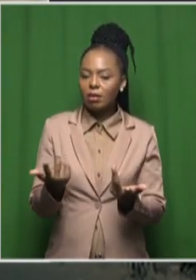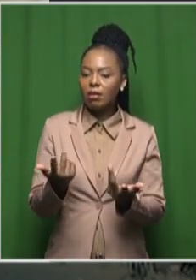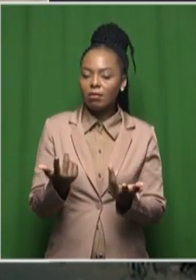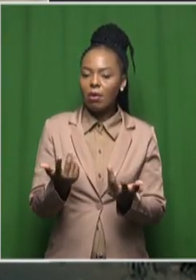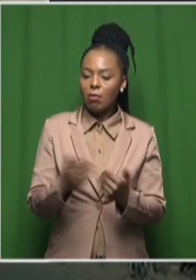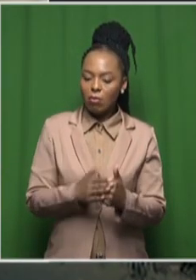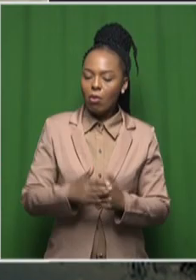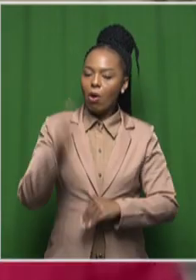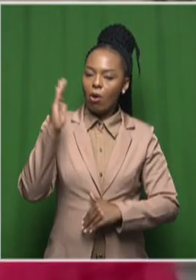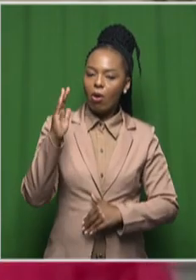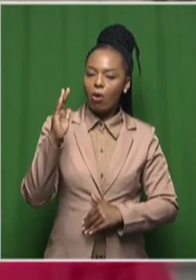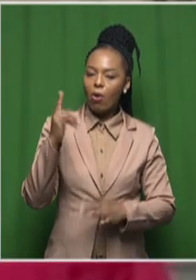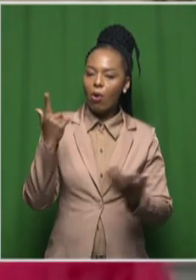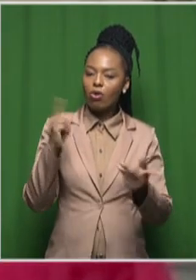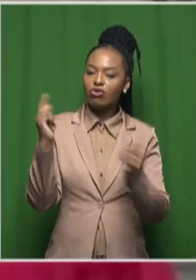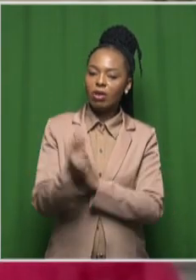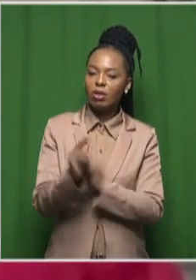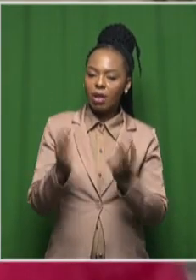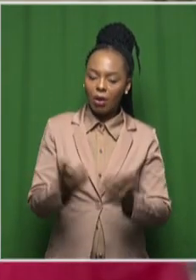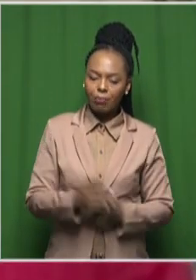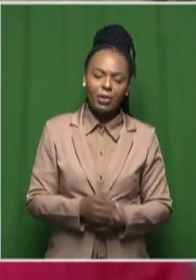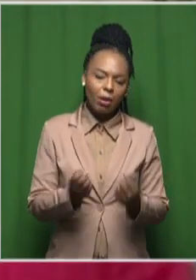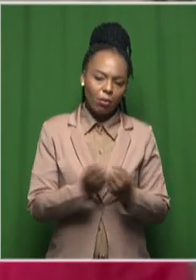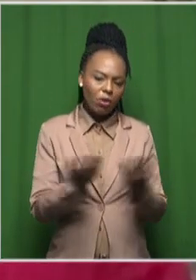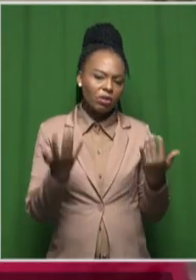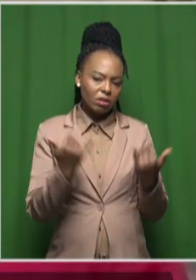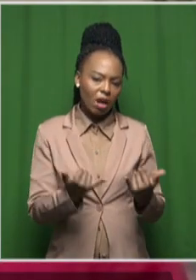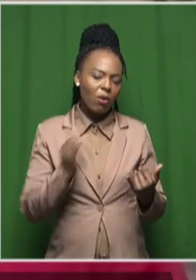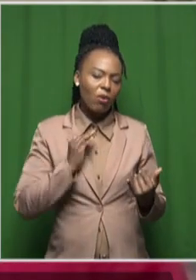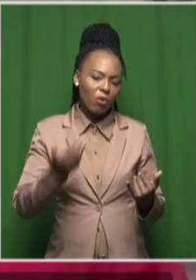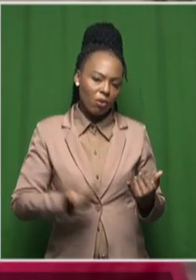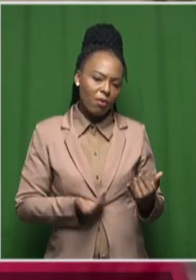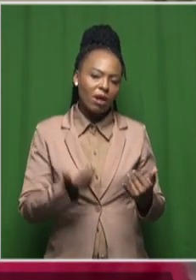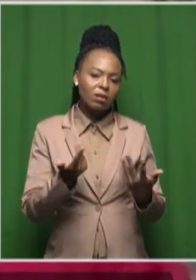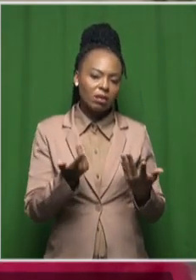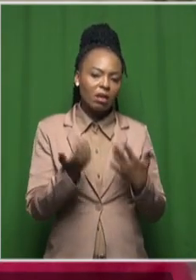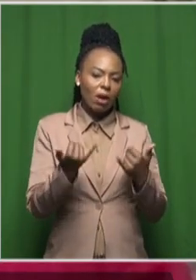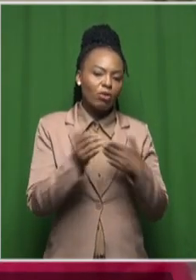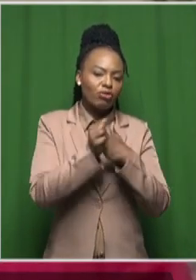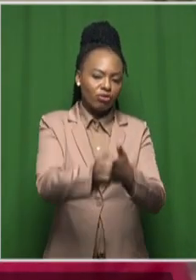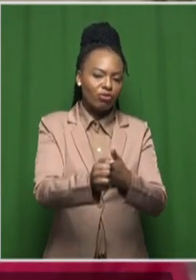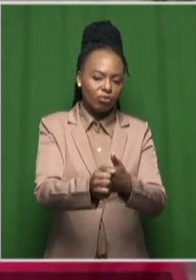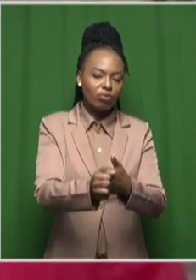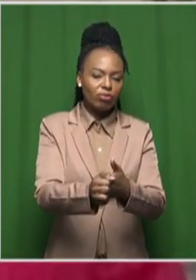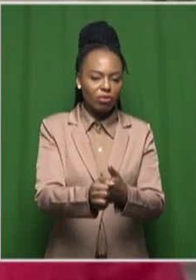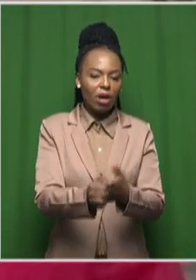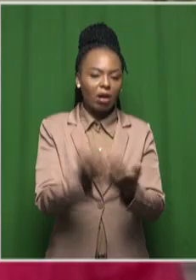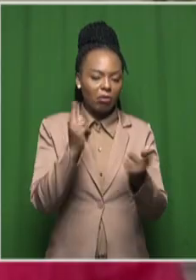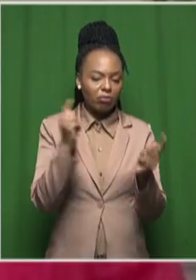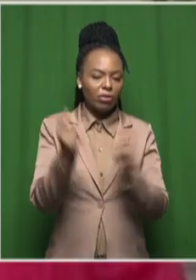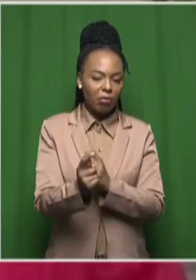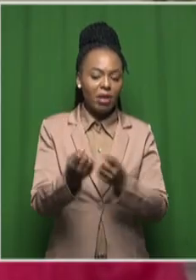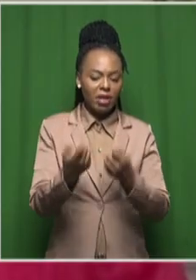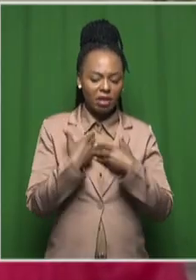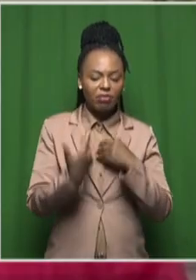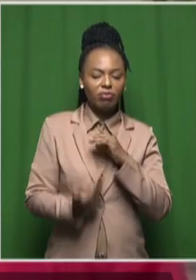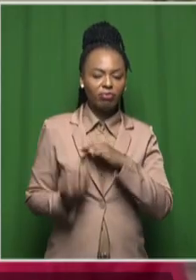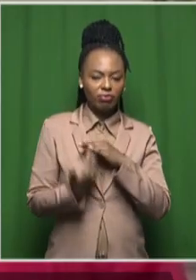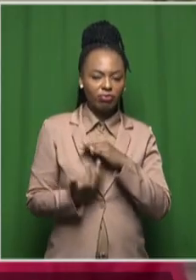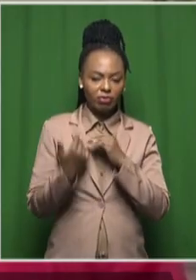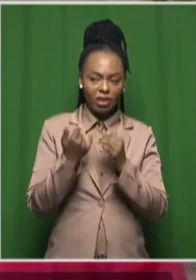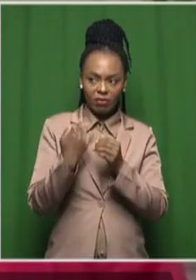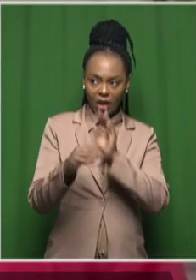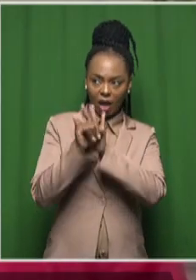We've seen so much more women leading the way, becoming change makers, and it's been so inspiring for us. Women